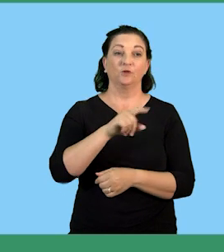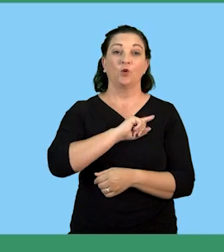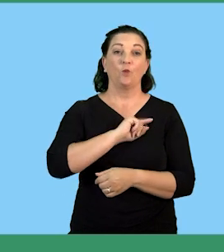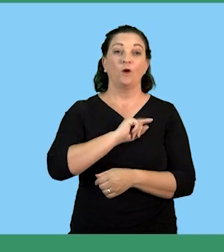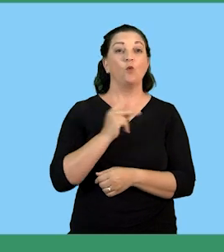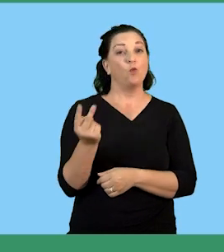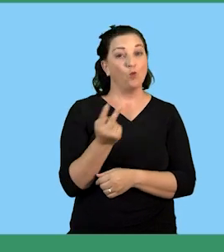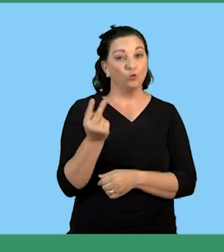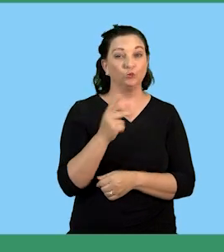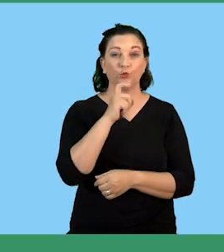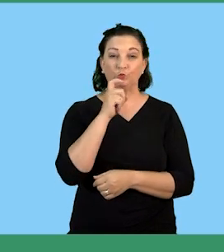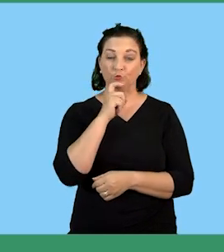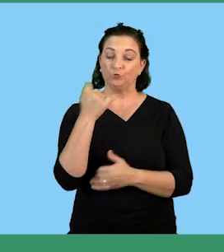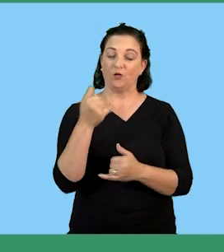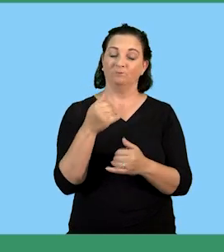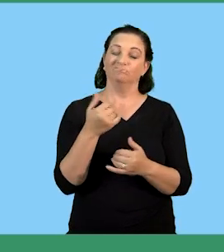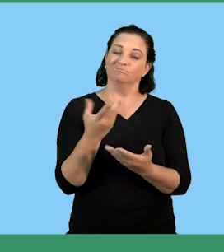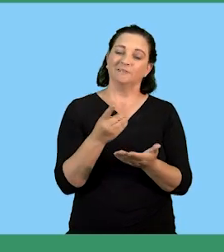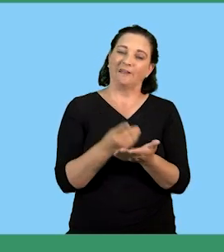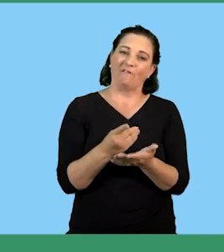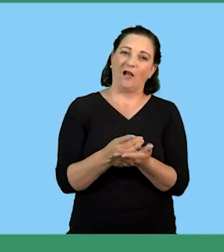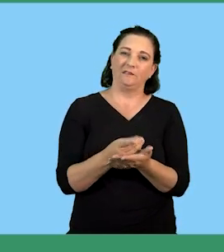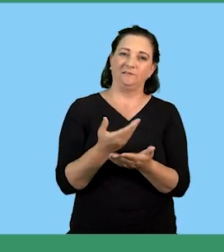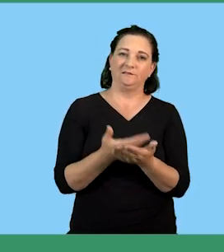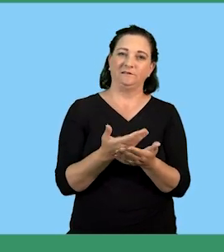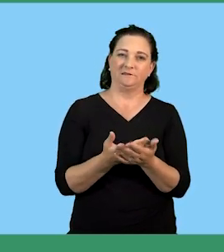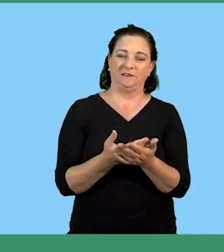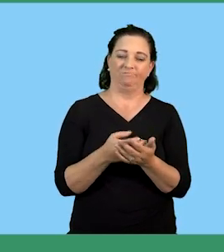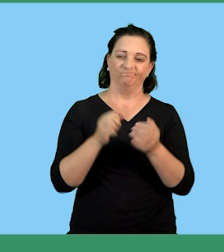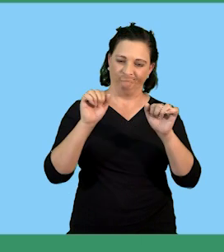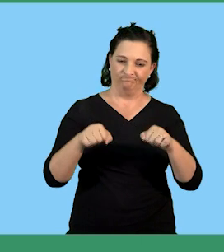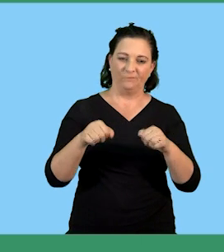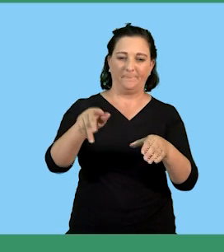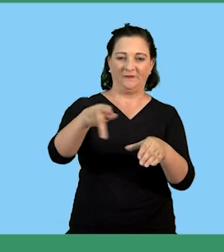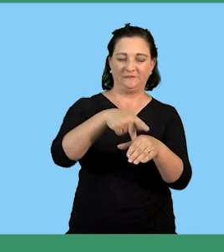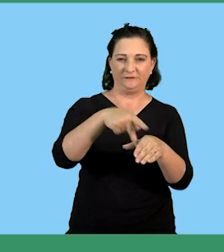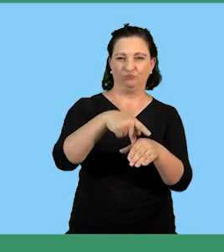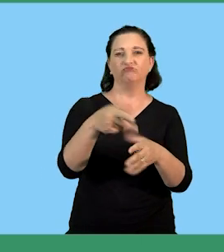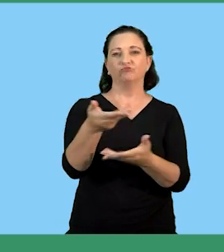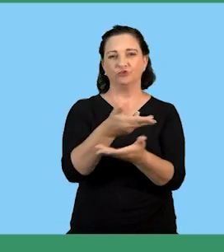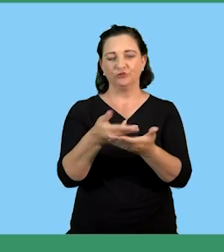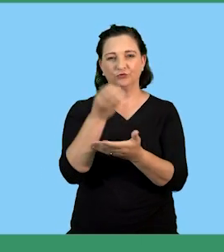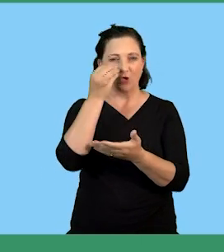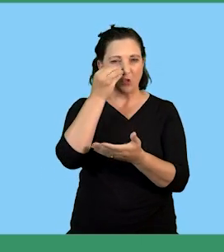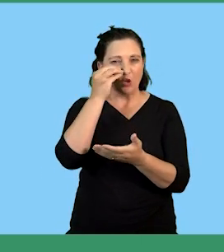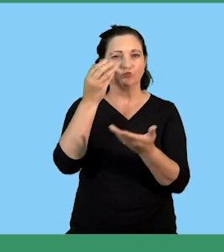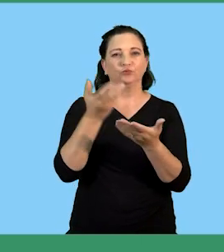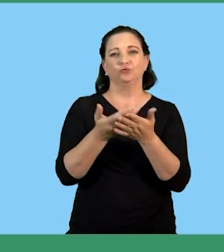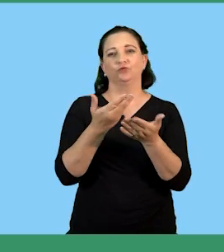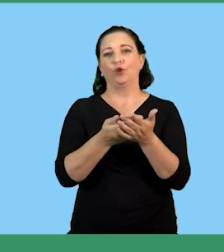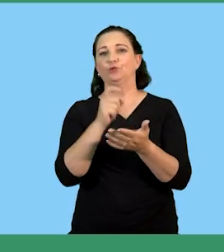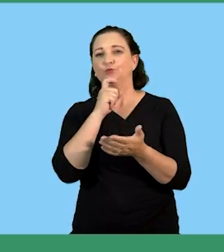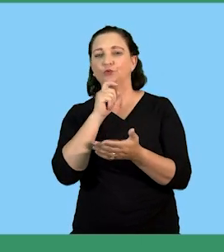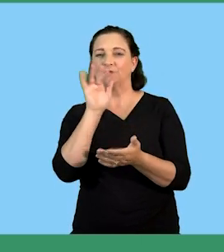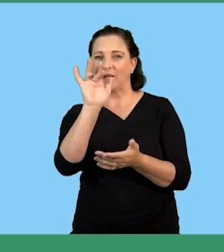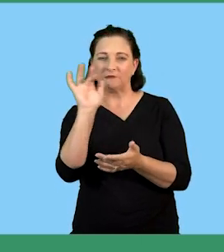use a device that will allow the participant to take and share notes using a touch screen. I hope you